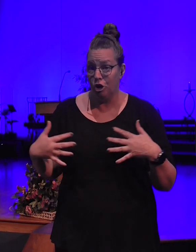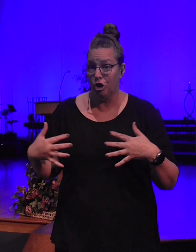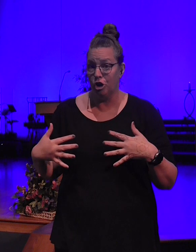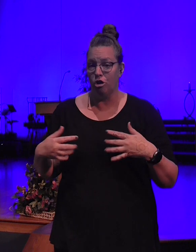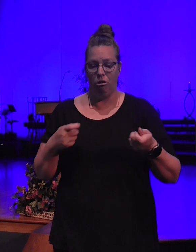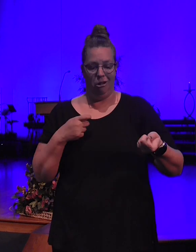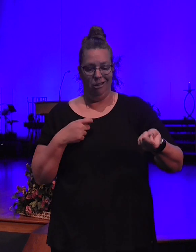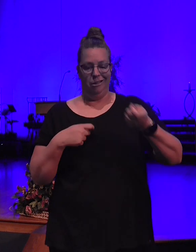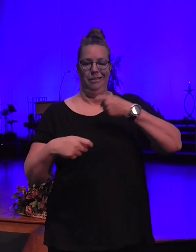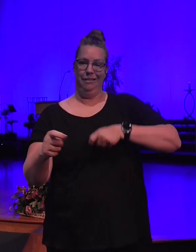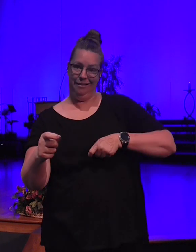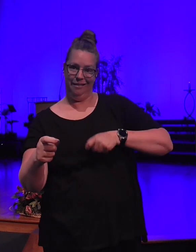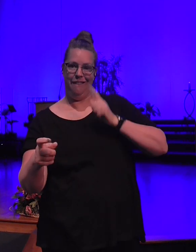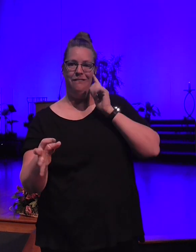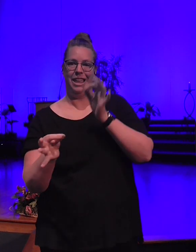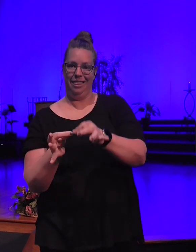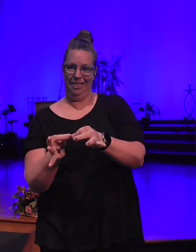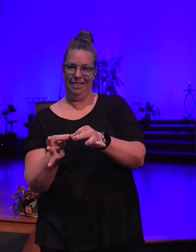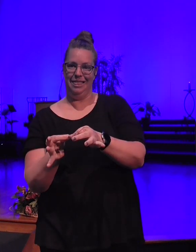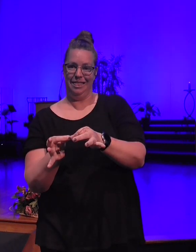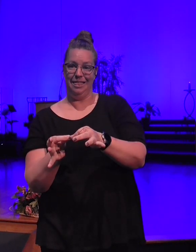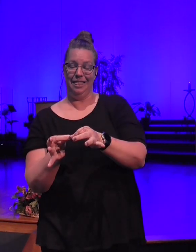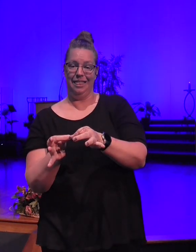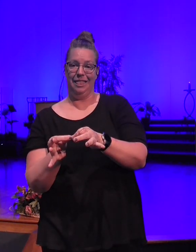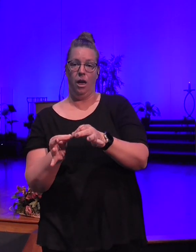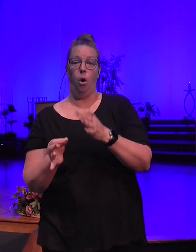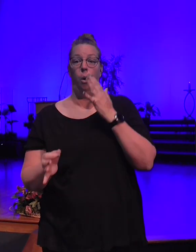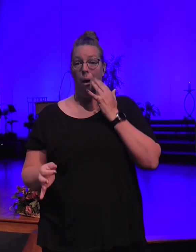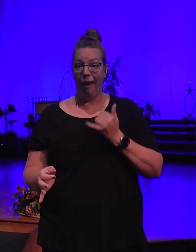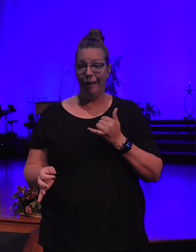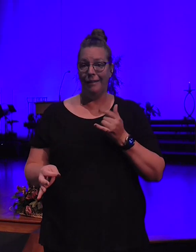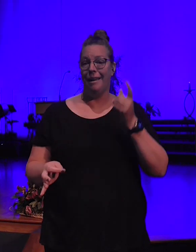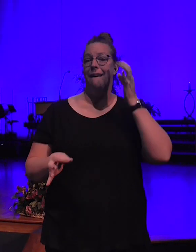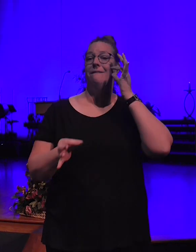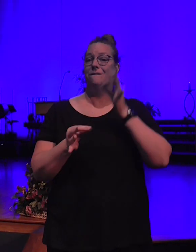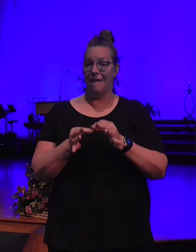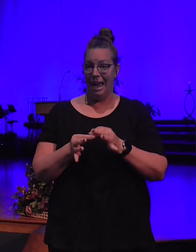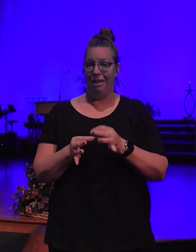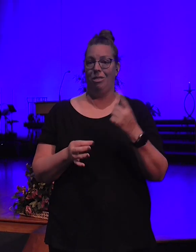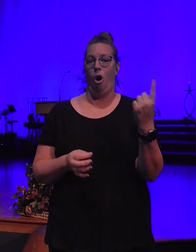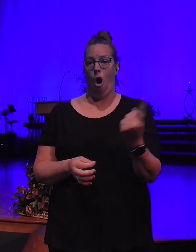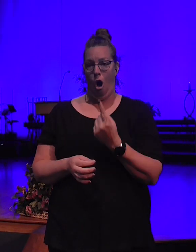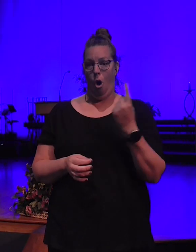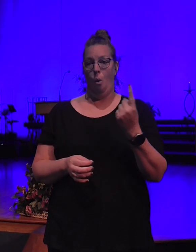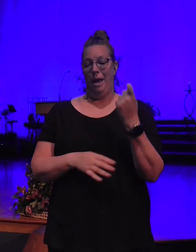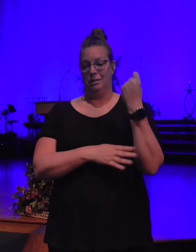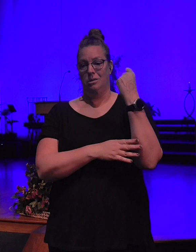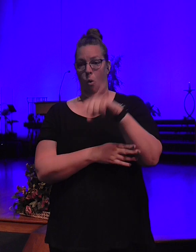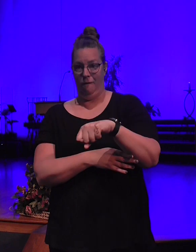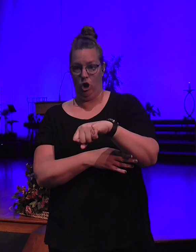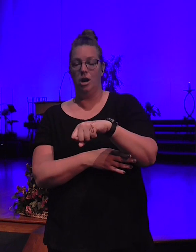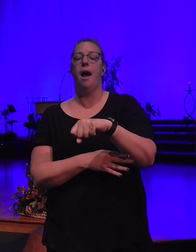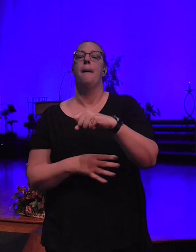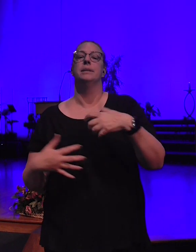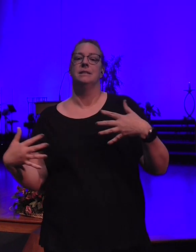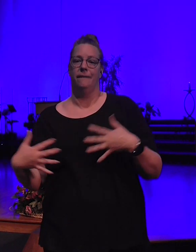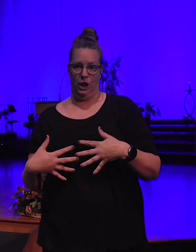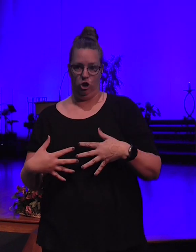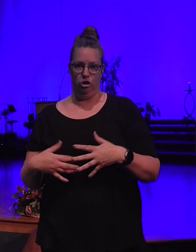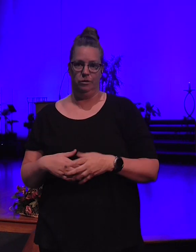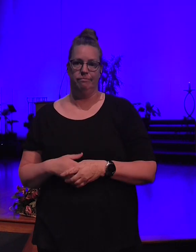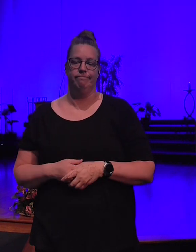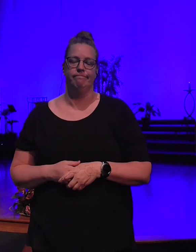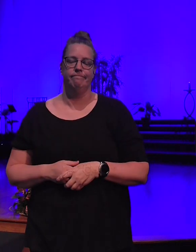refill yourself with faith. For faith always overcomes fear.